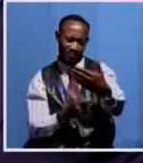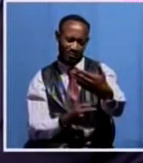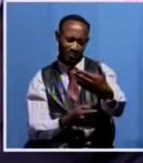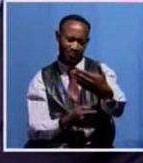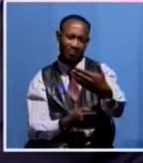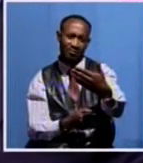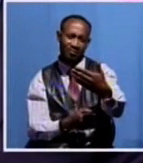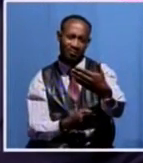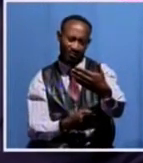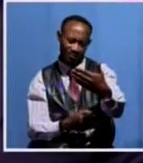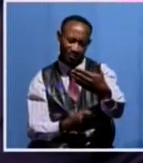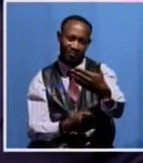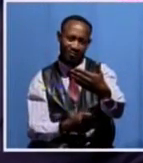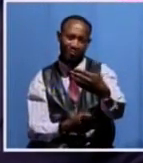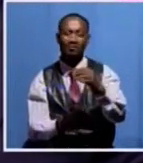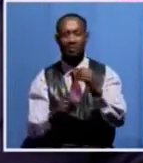a